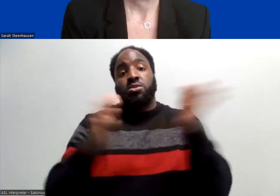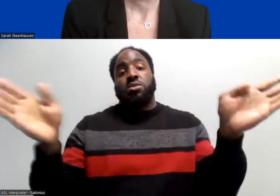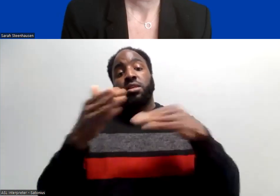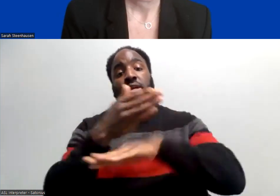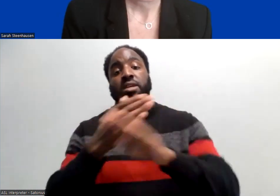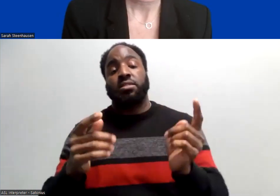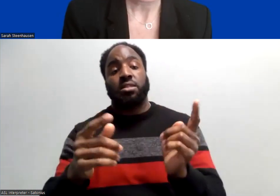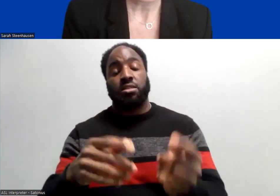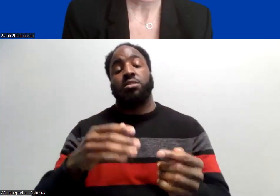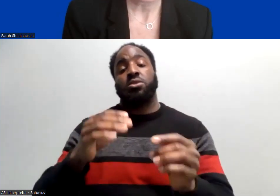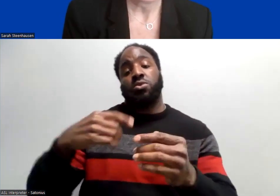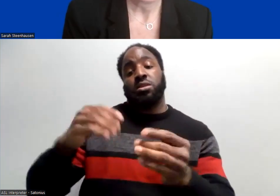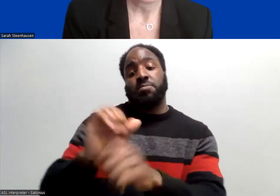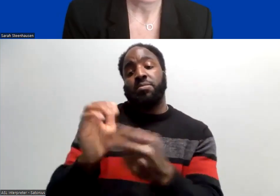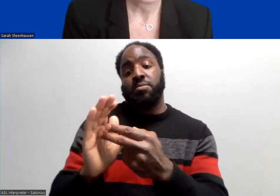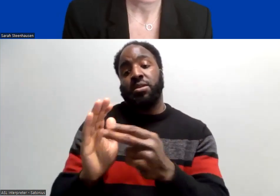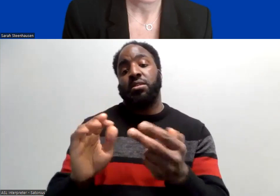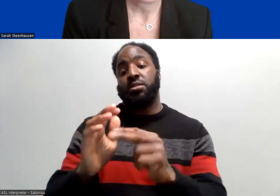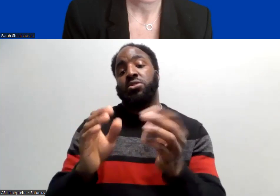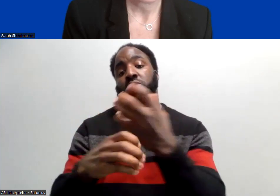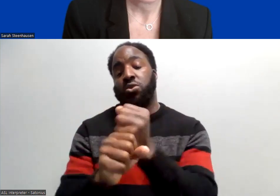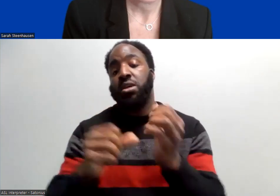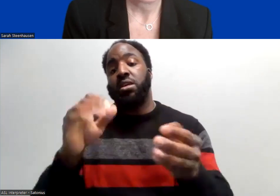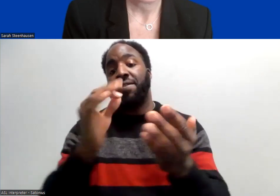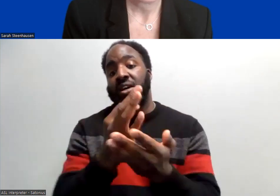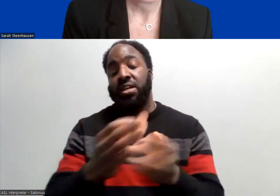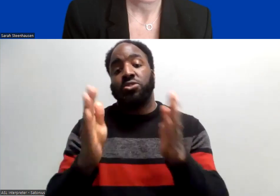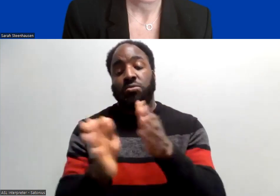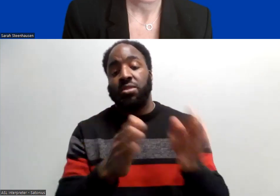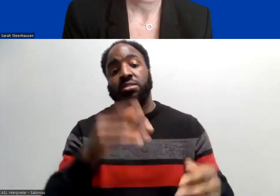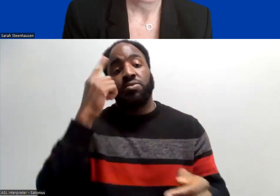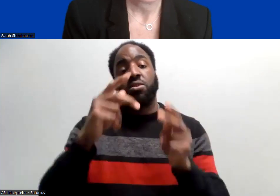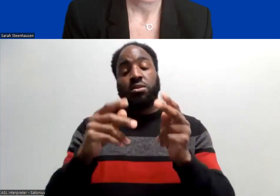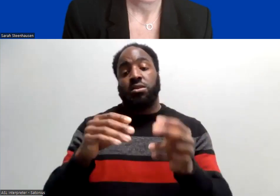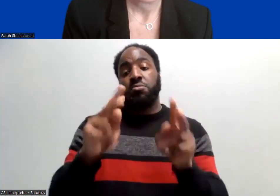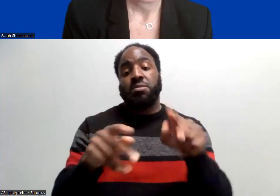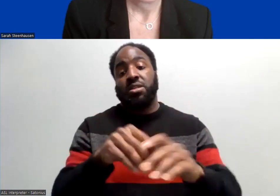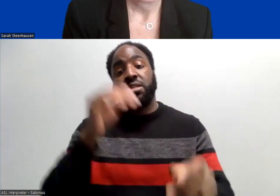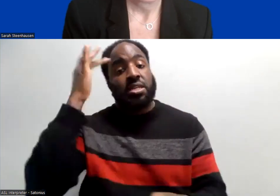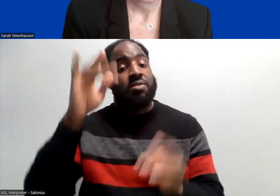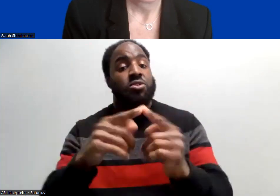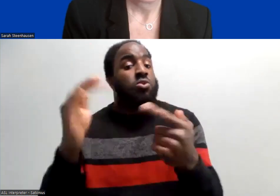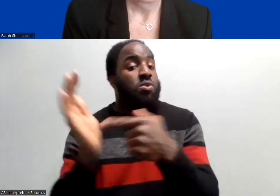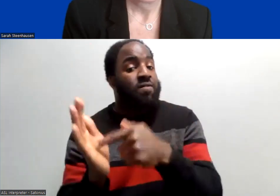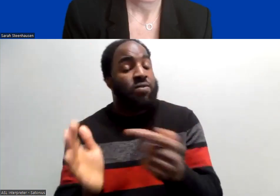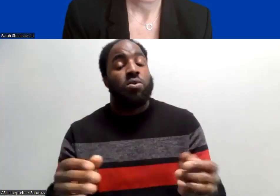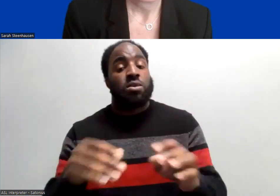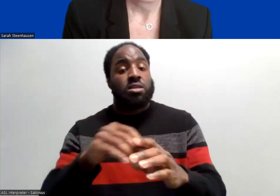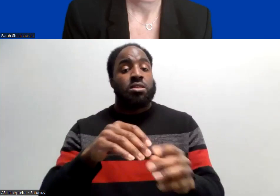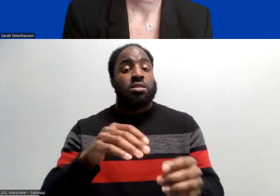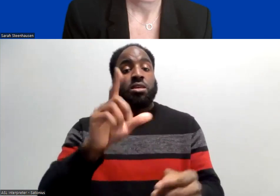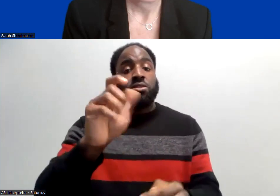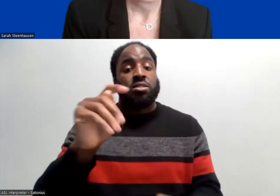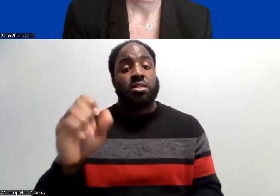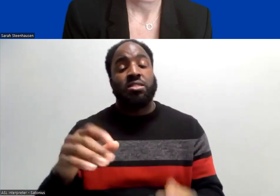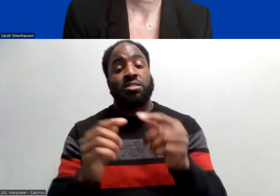means creating financing systems so that all people in California can afford LTSS, especially those now